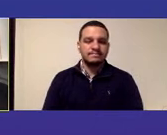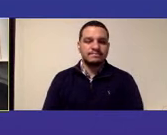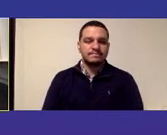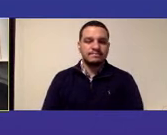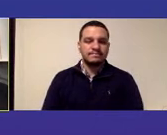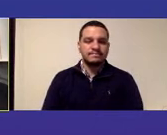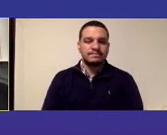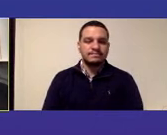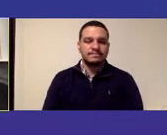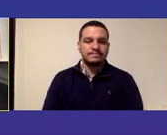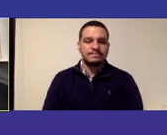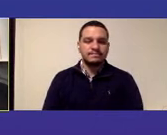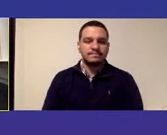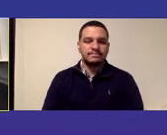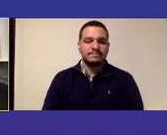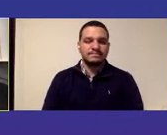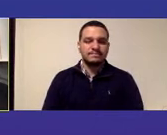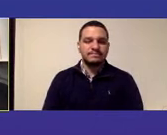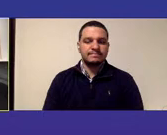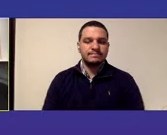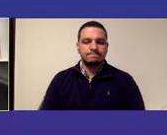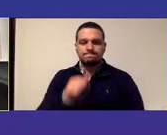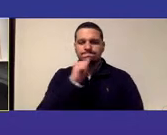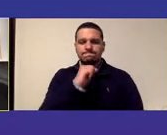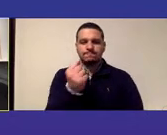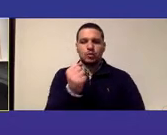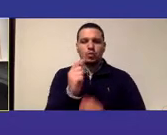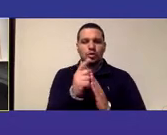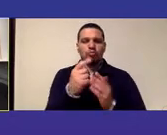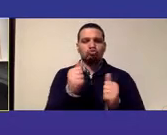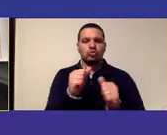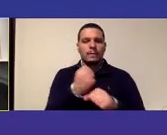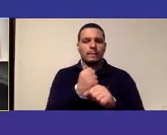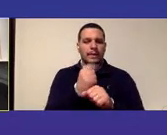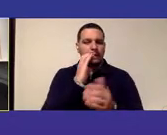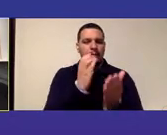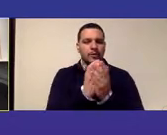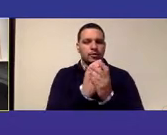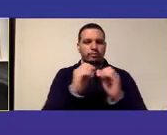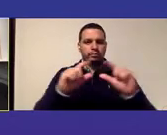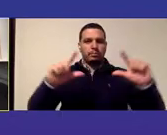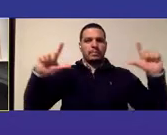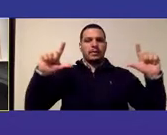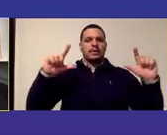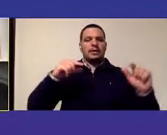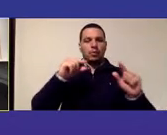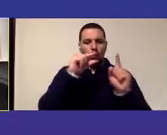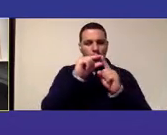Bear with me, y'all.